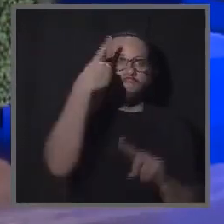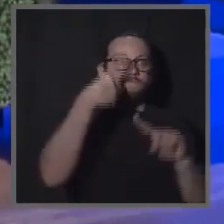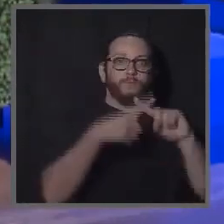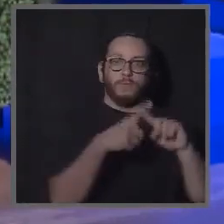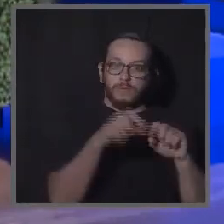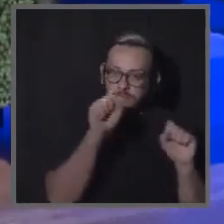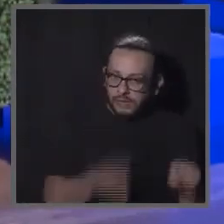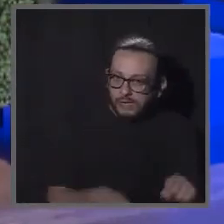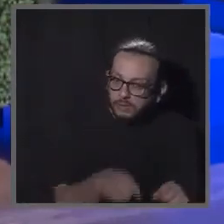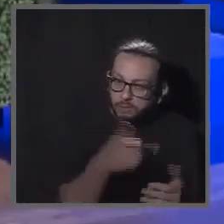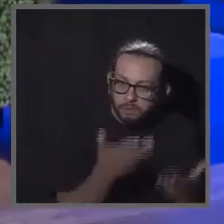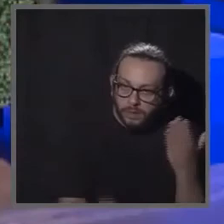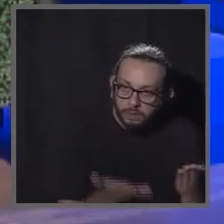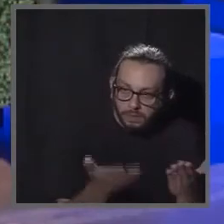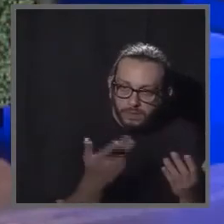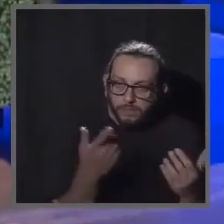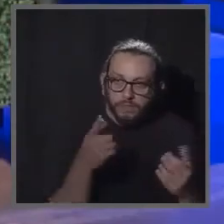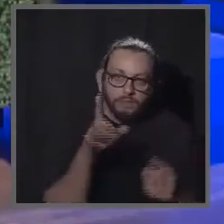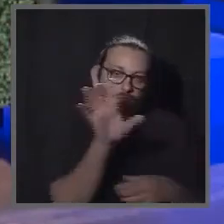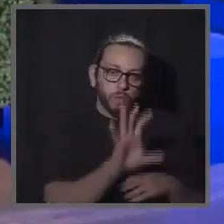together.